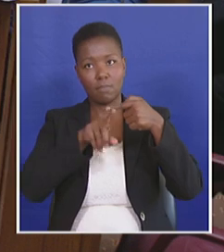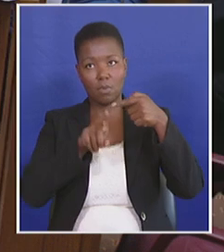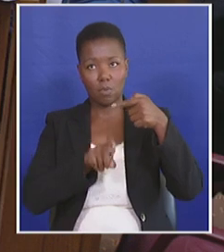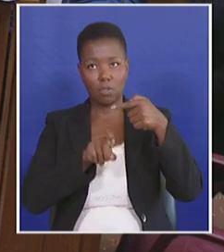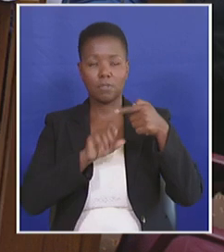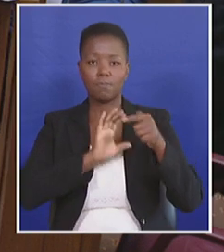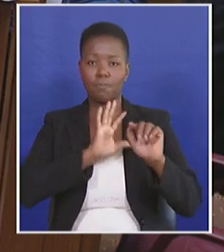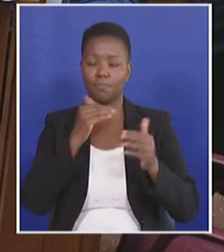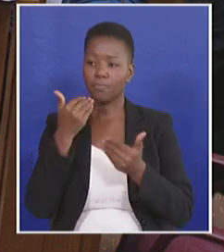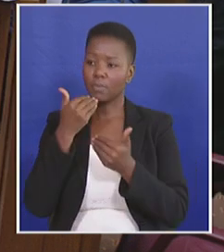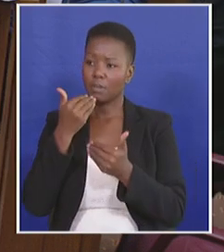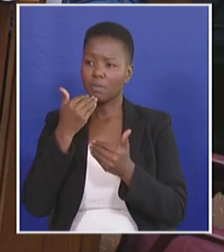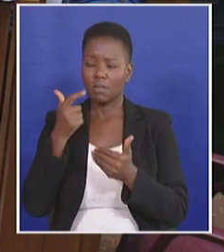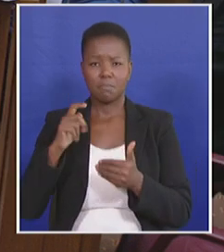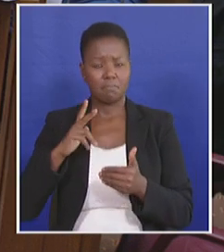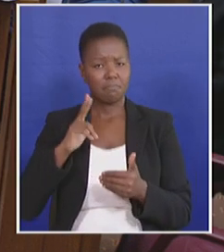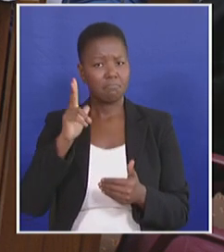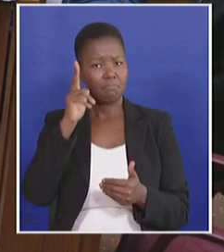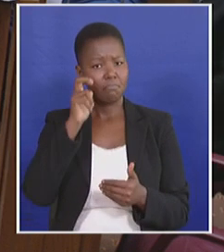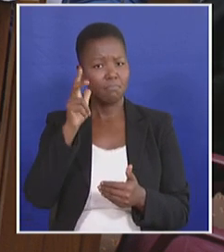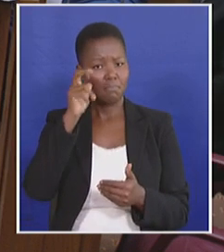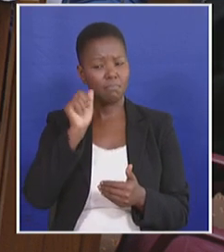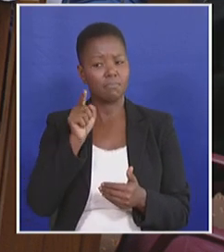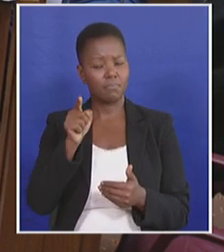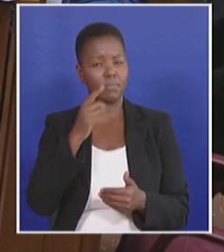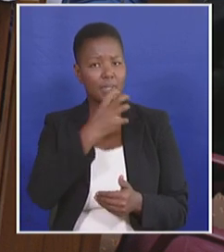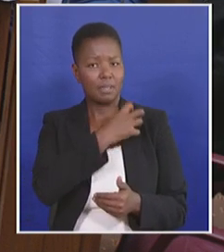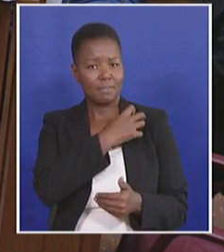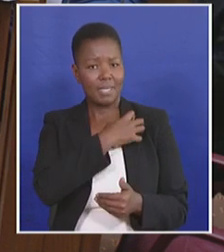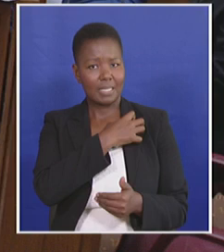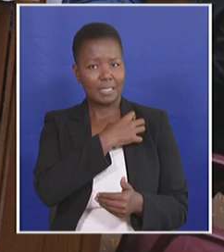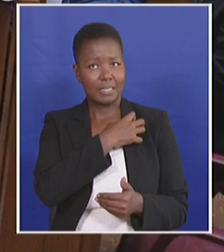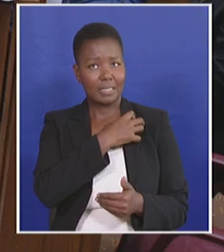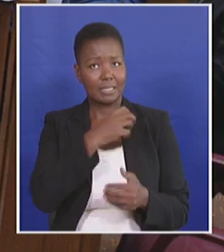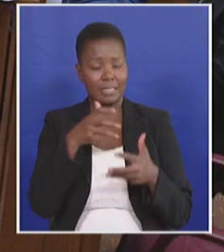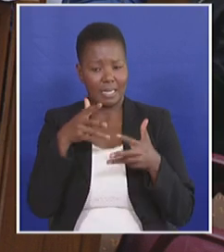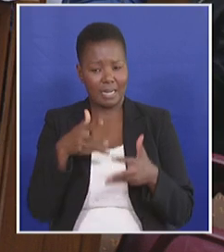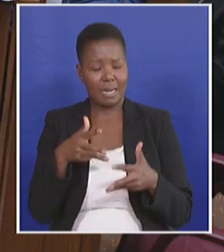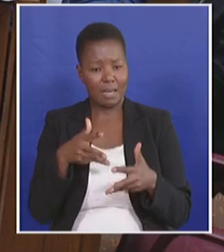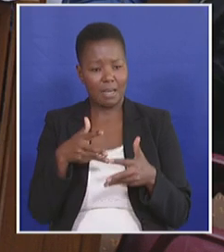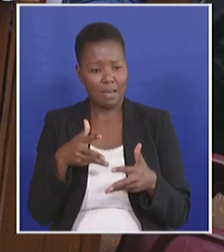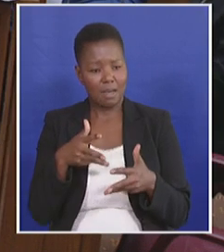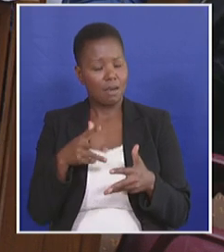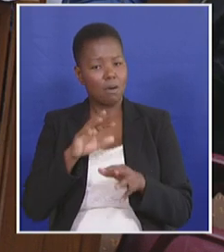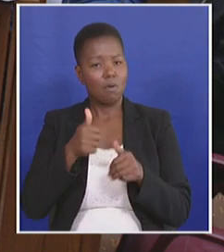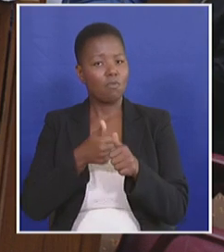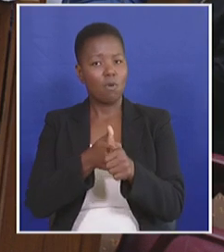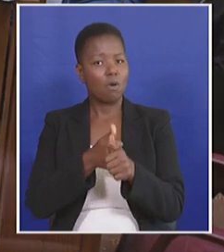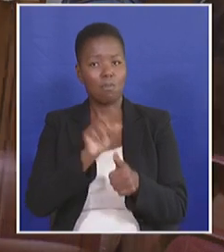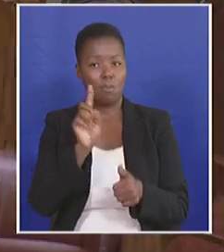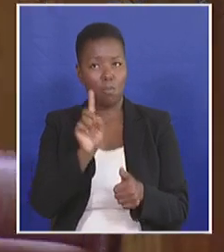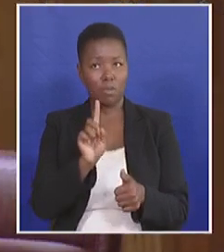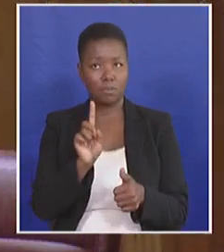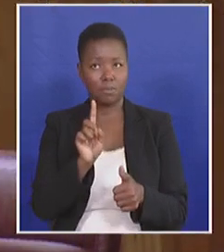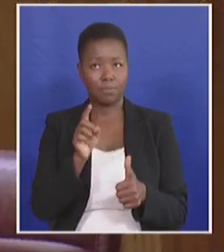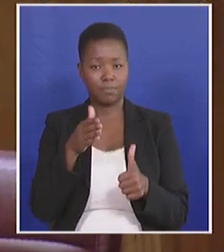Thank you. Listening to the minister about the reply, but my follow-up question is as follows.